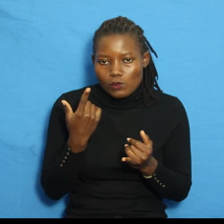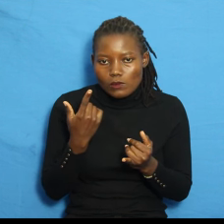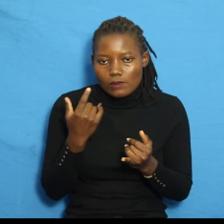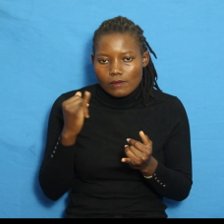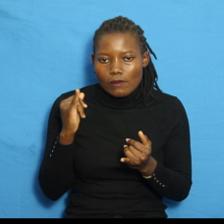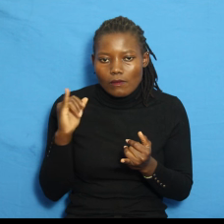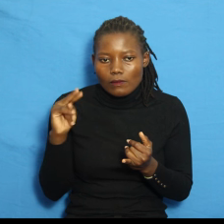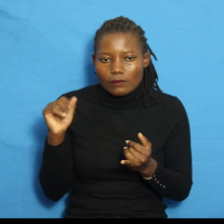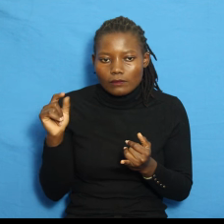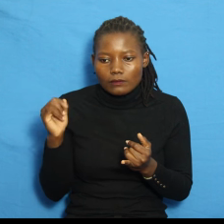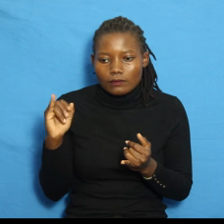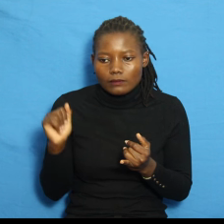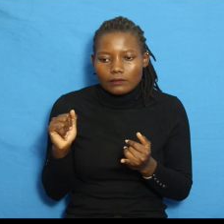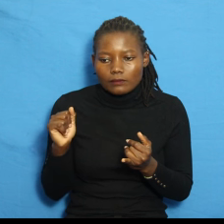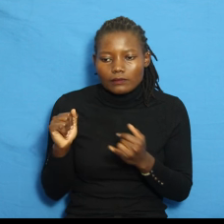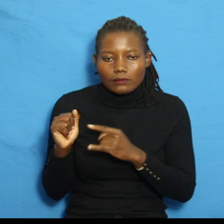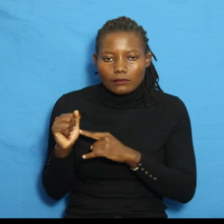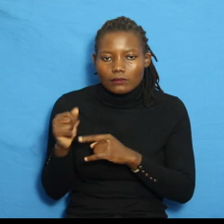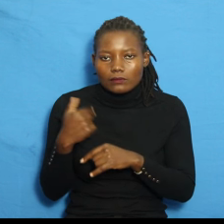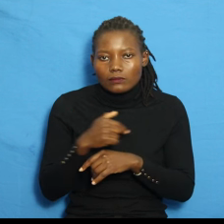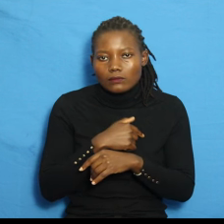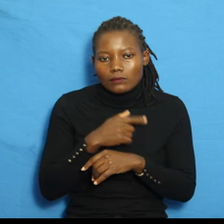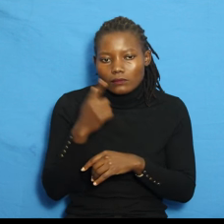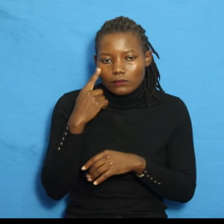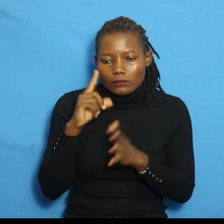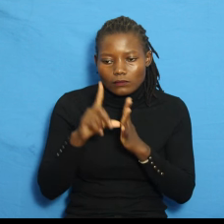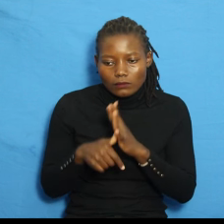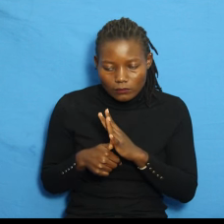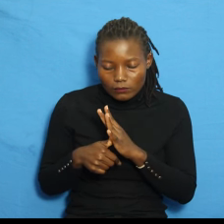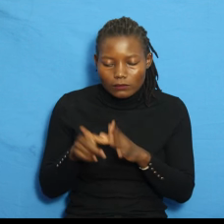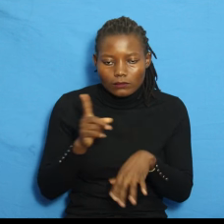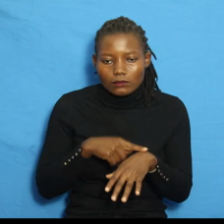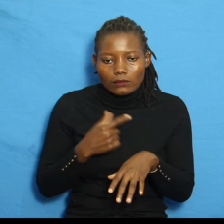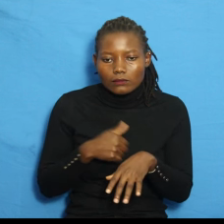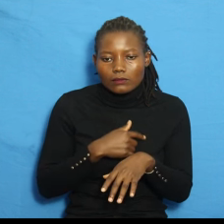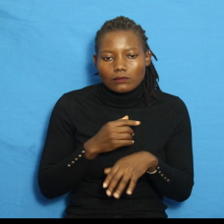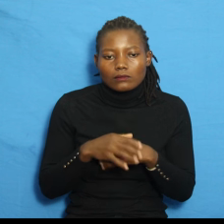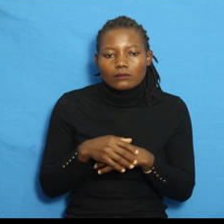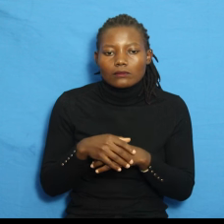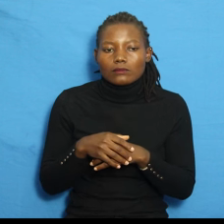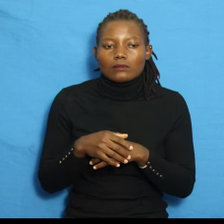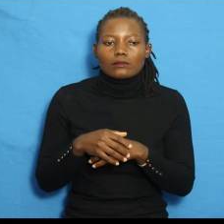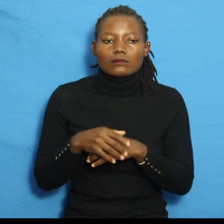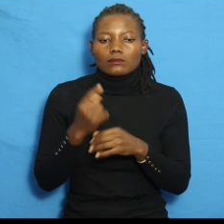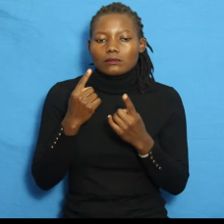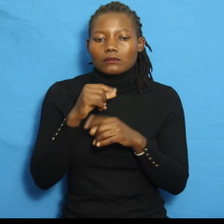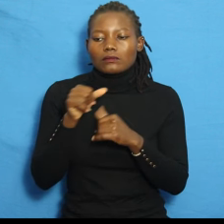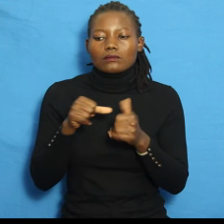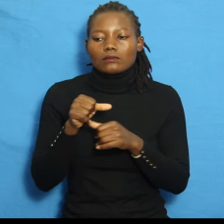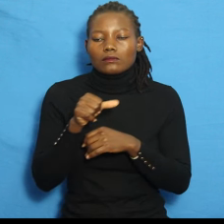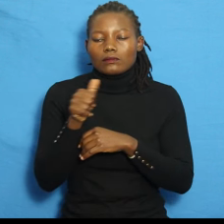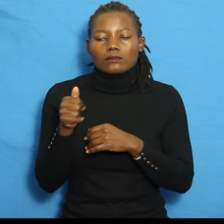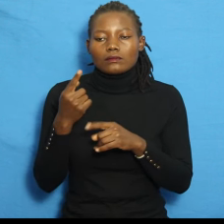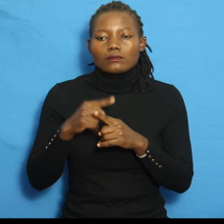inertia. And we'll look at this inertia later on in one of the aspects when we are looking at Newton's laws of motion. But inertia just